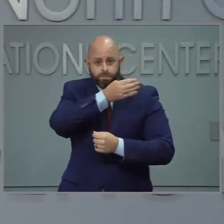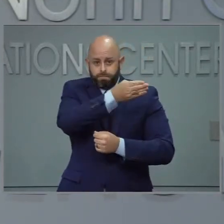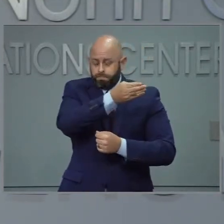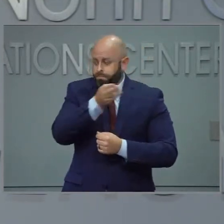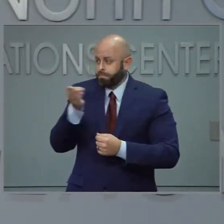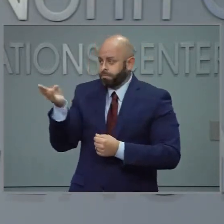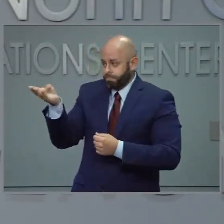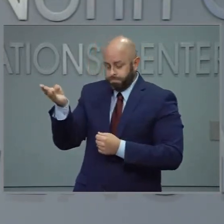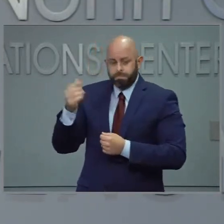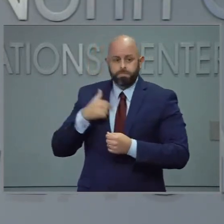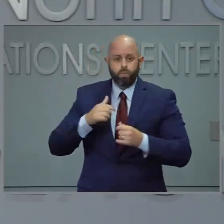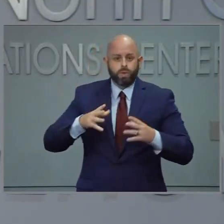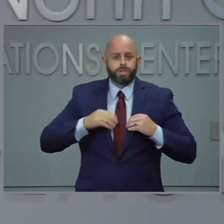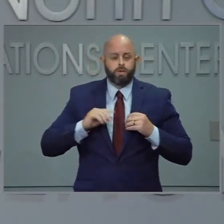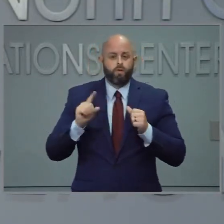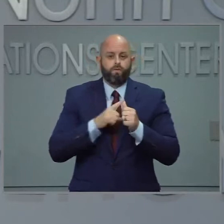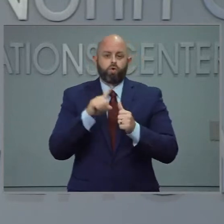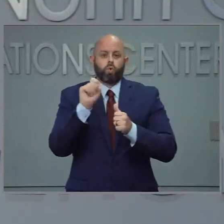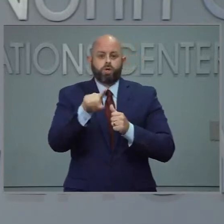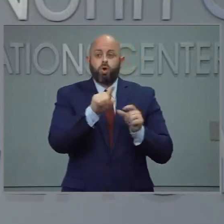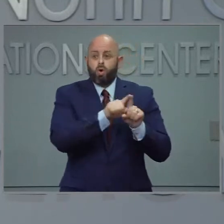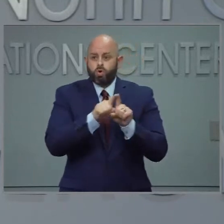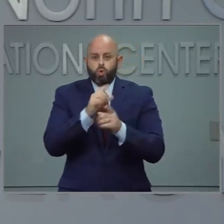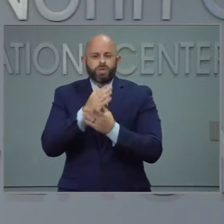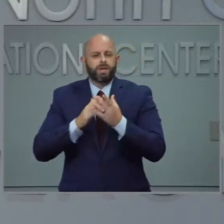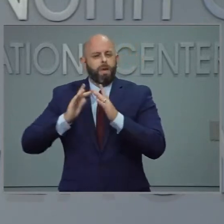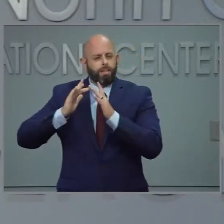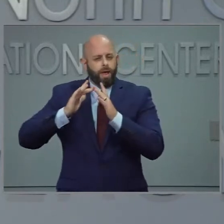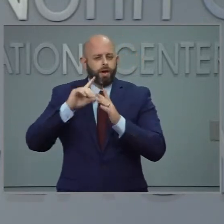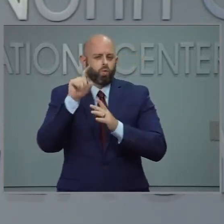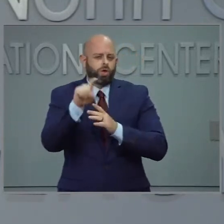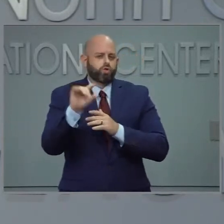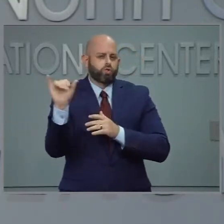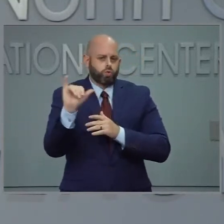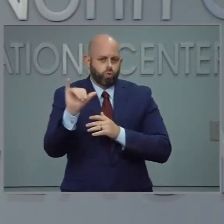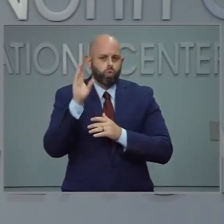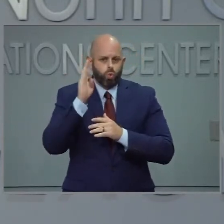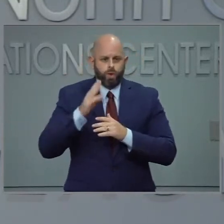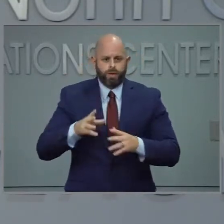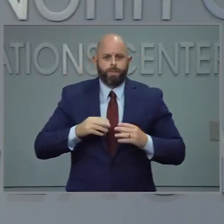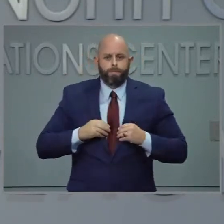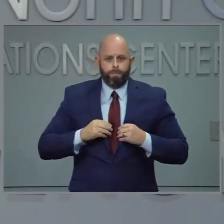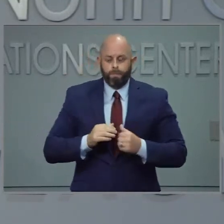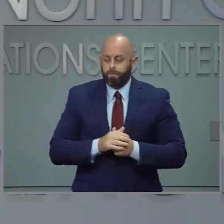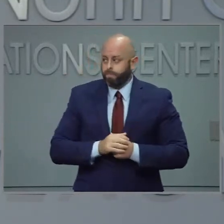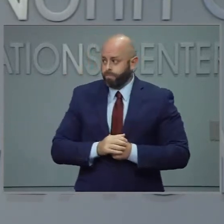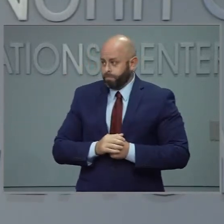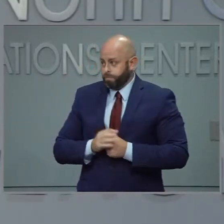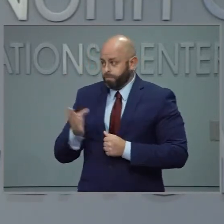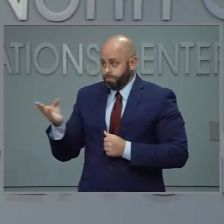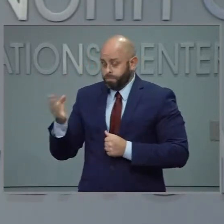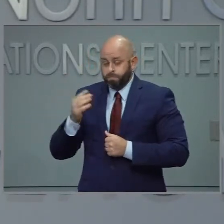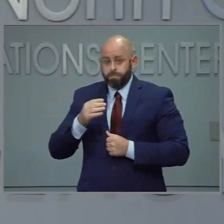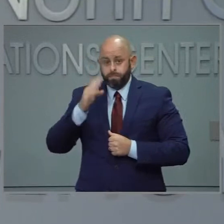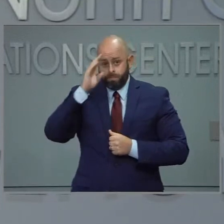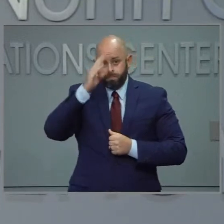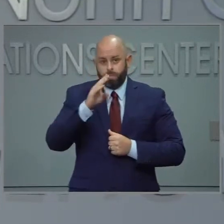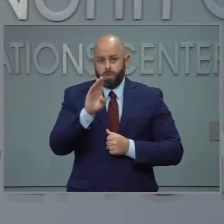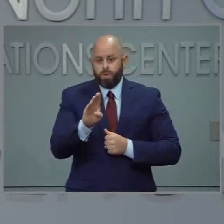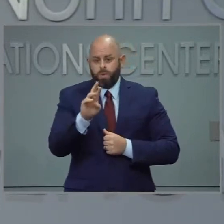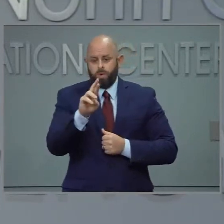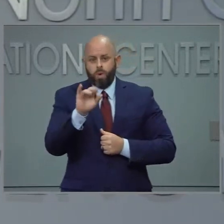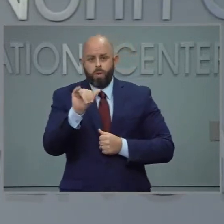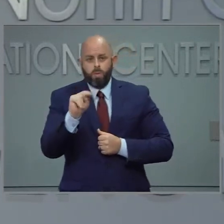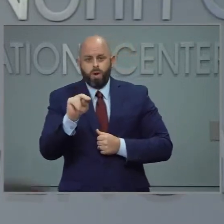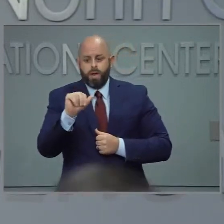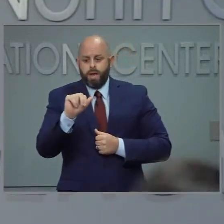first question. We also have some online, and we'll take some of those in a minute. Yes. Hi, Governor. Brian Anderson here with